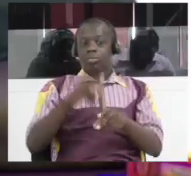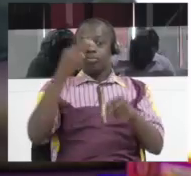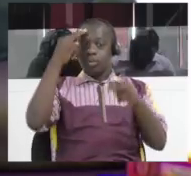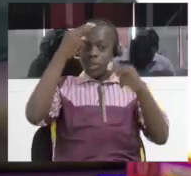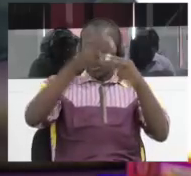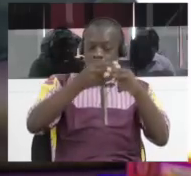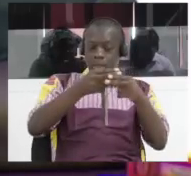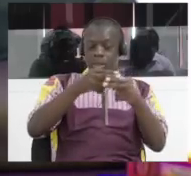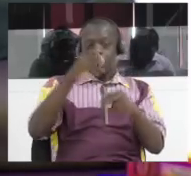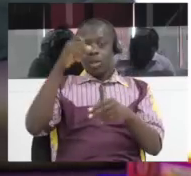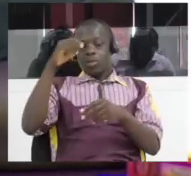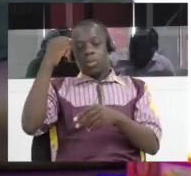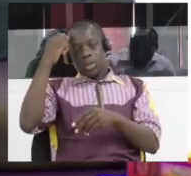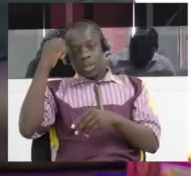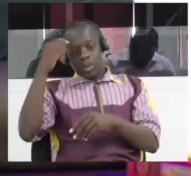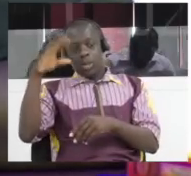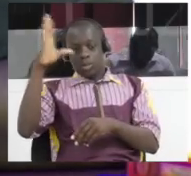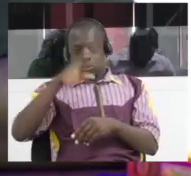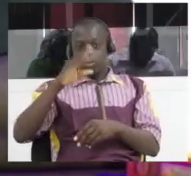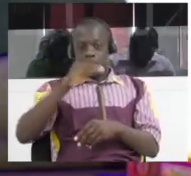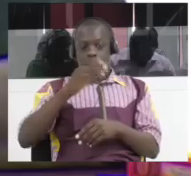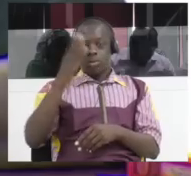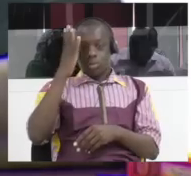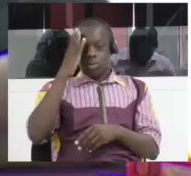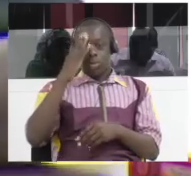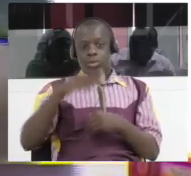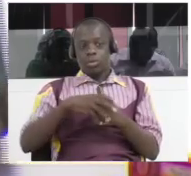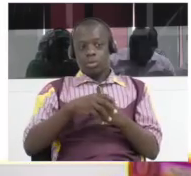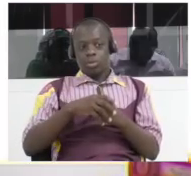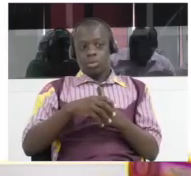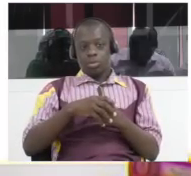of mind and morale of the troops under command.